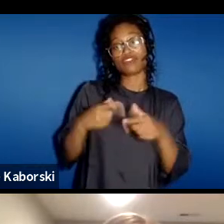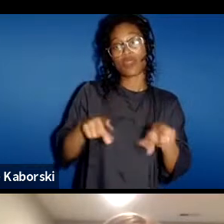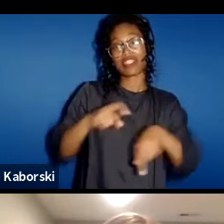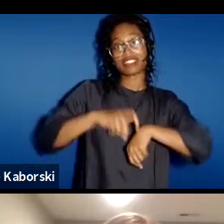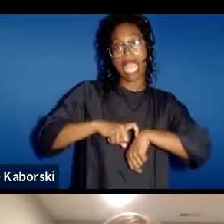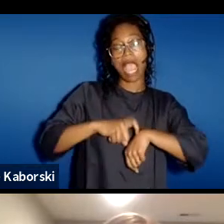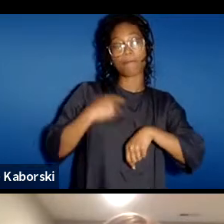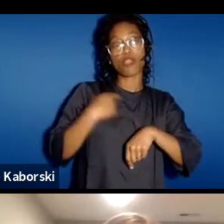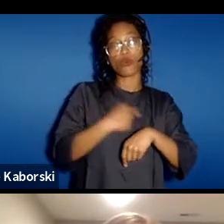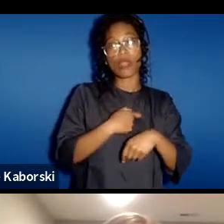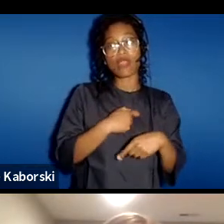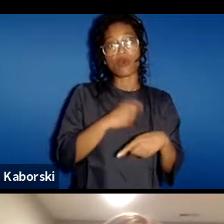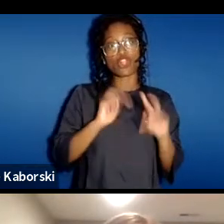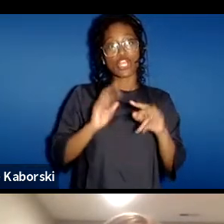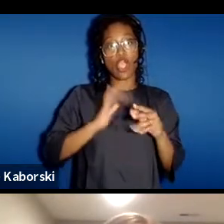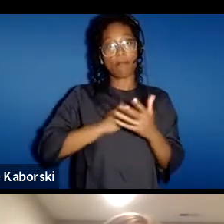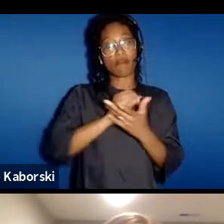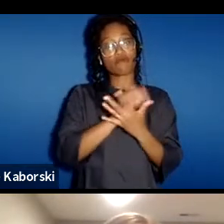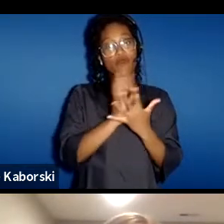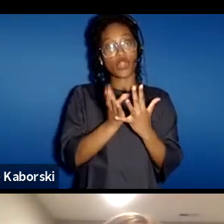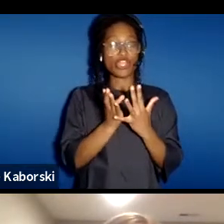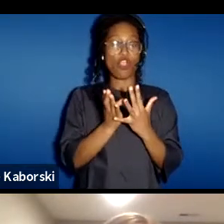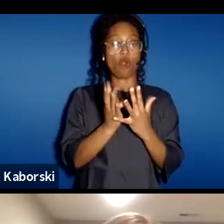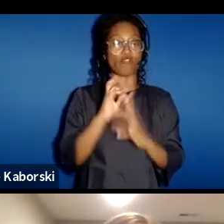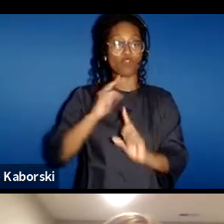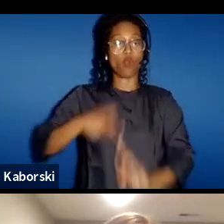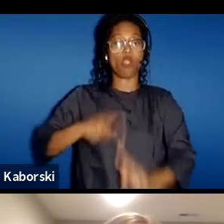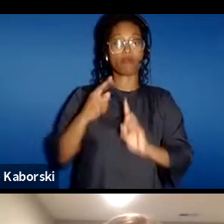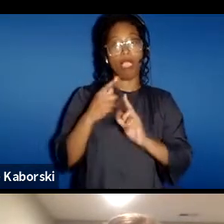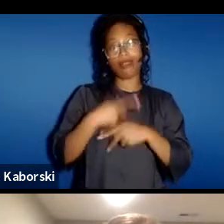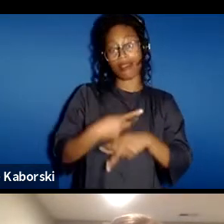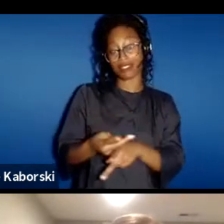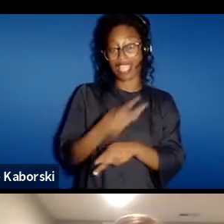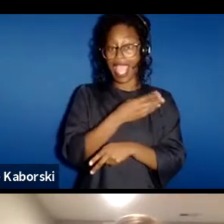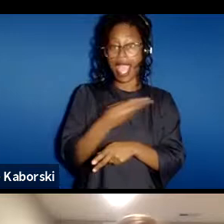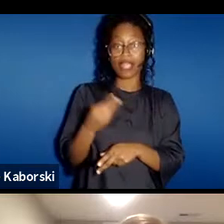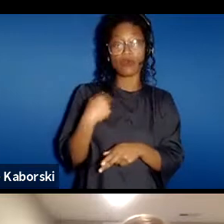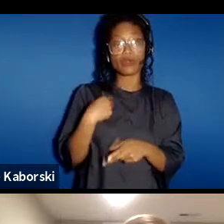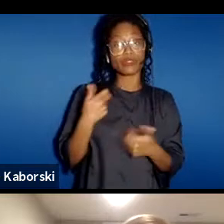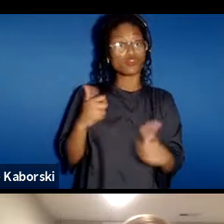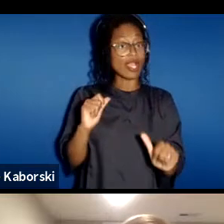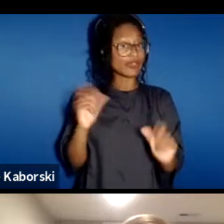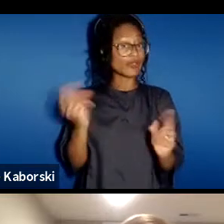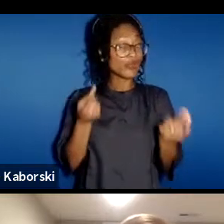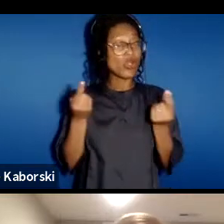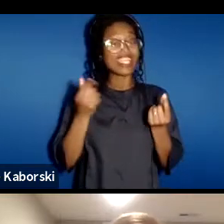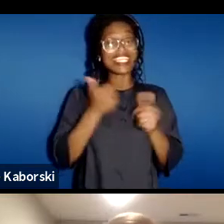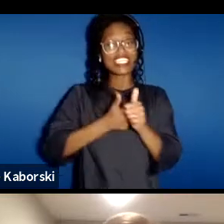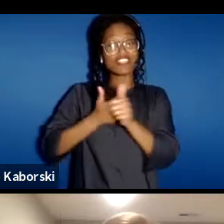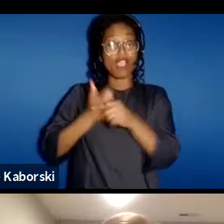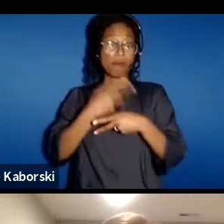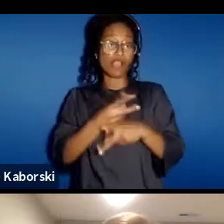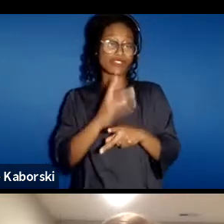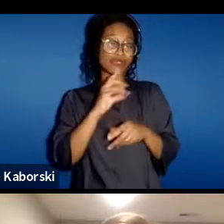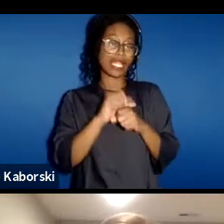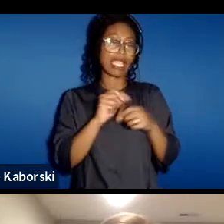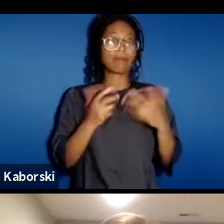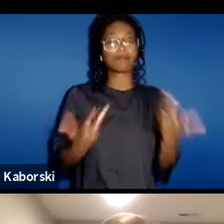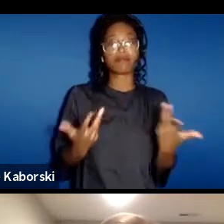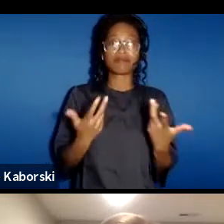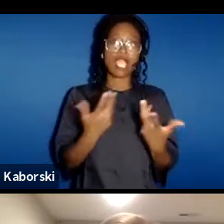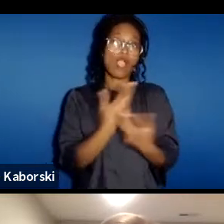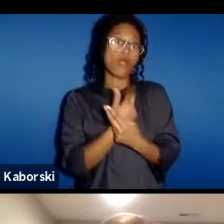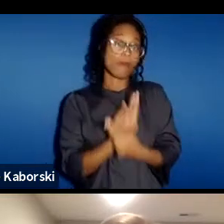were looking at our portfolio of core products. And what we were trying to do was each one of our products was basically Rabbit Hole Kentucky